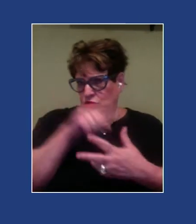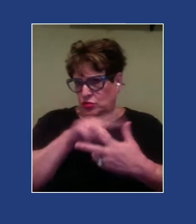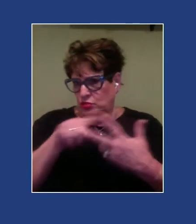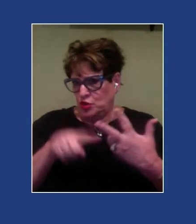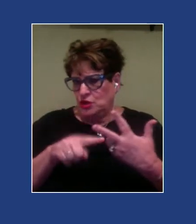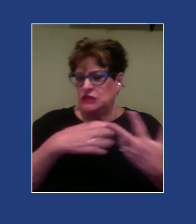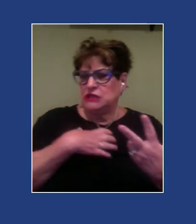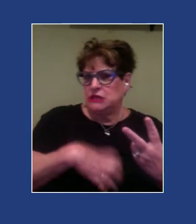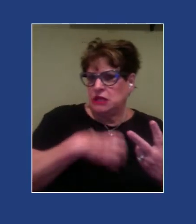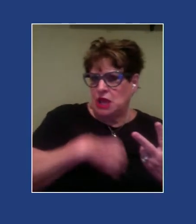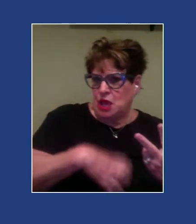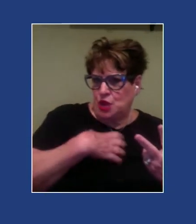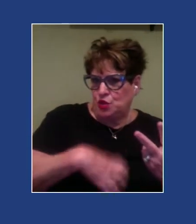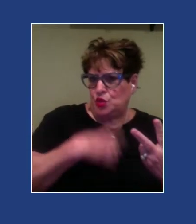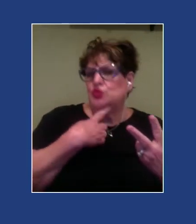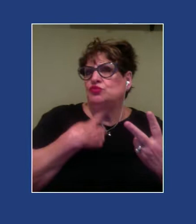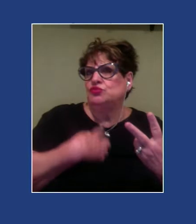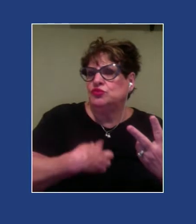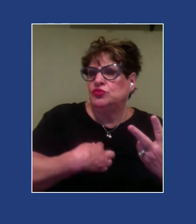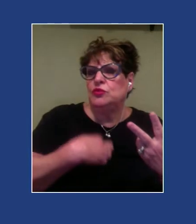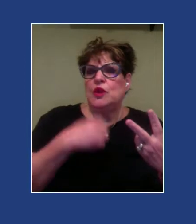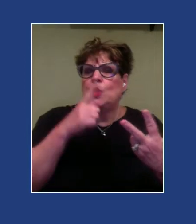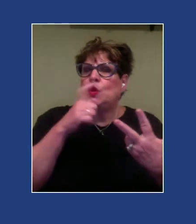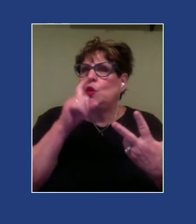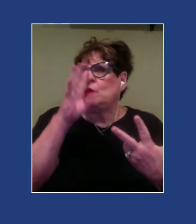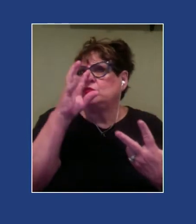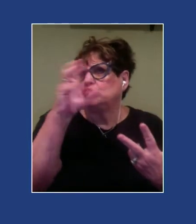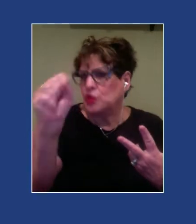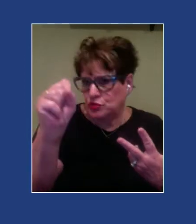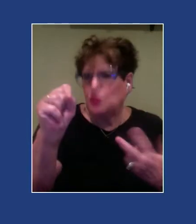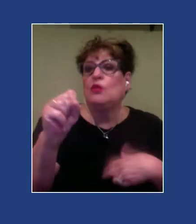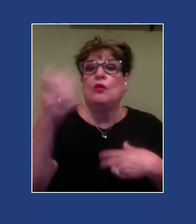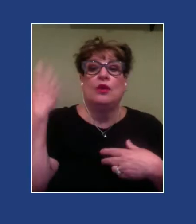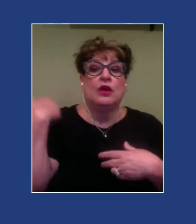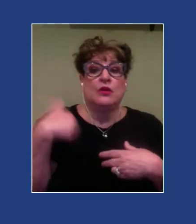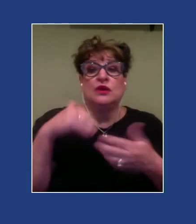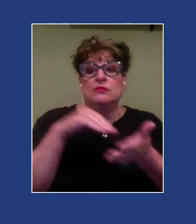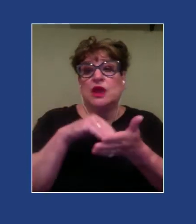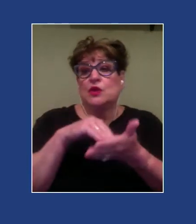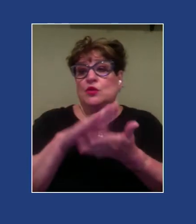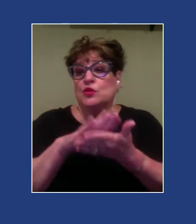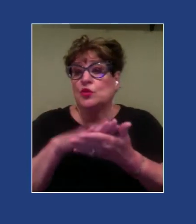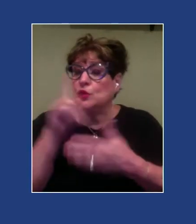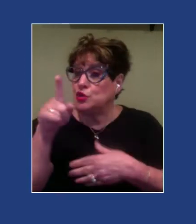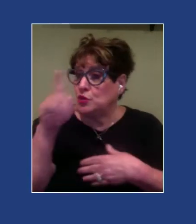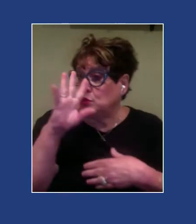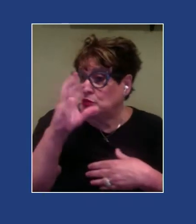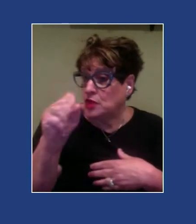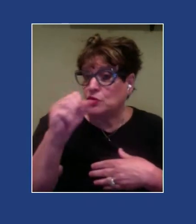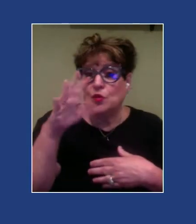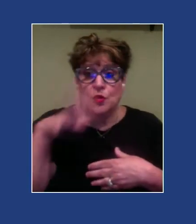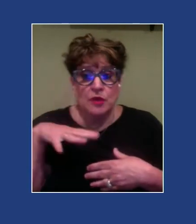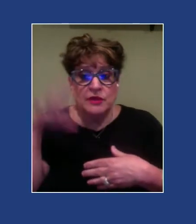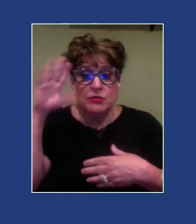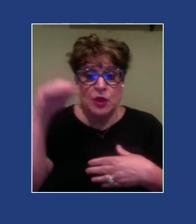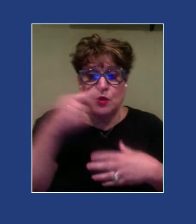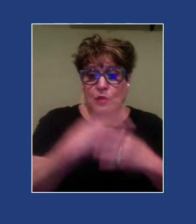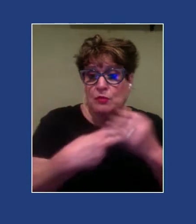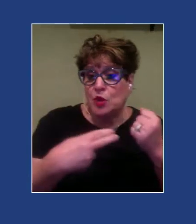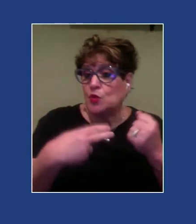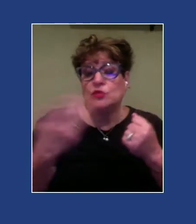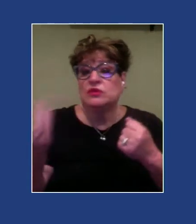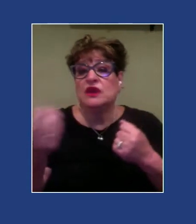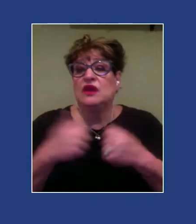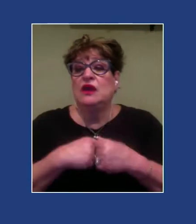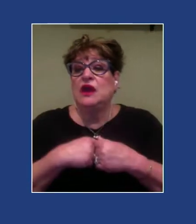desire. This is whom someone is attracted to. When I was in med school, I was trained to ask, are you attracted to women, men, or both? We've moved beyond that. Now we